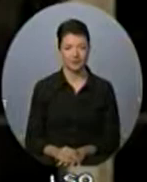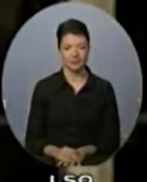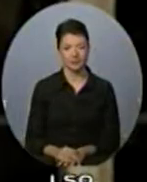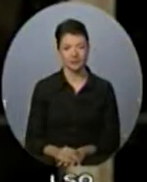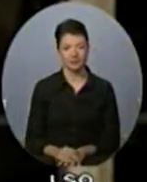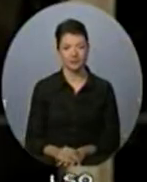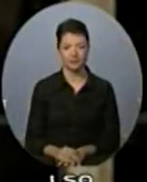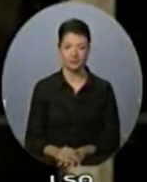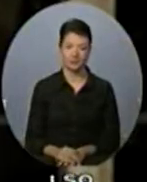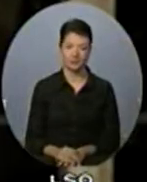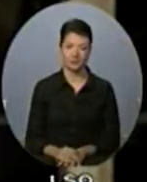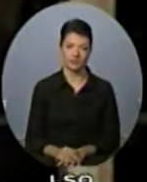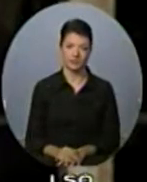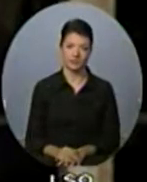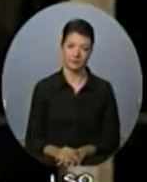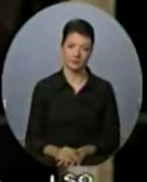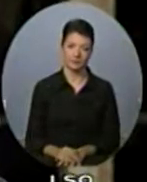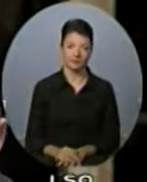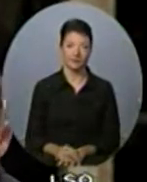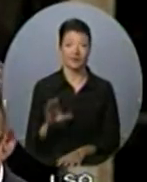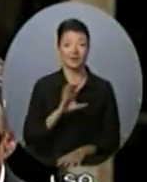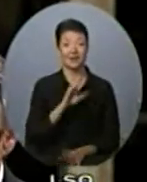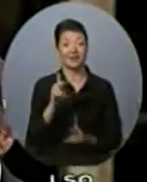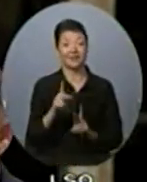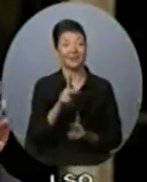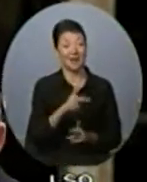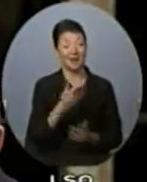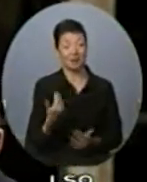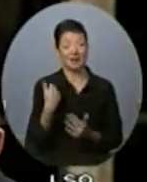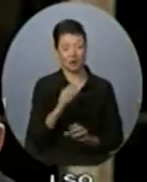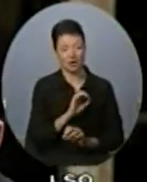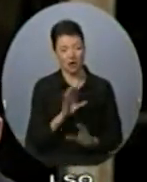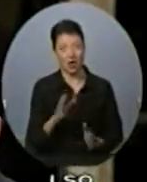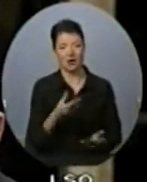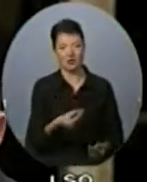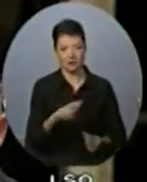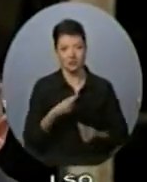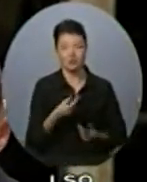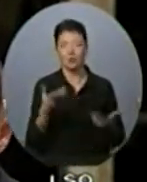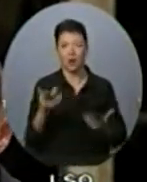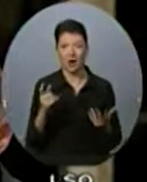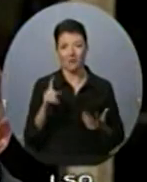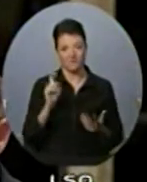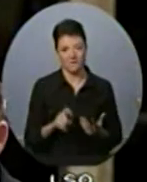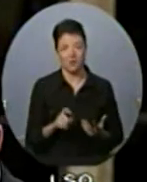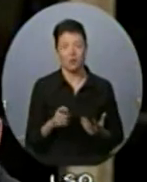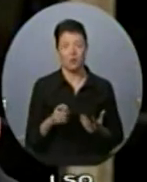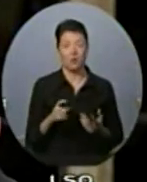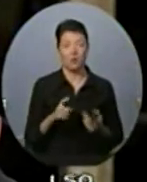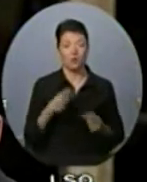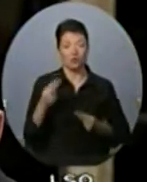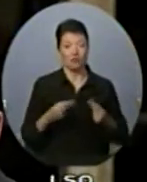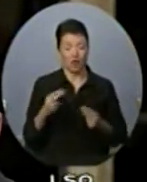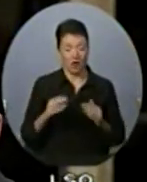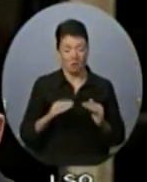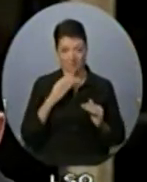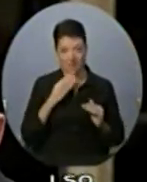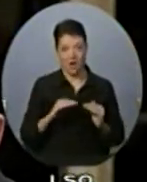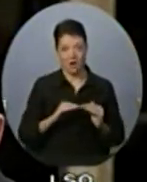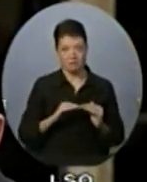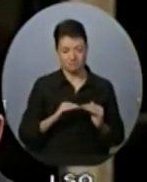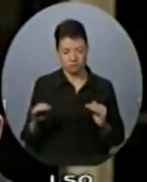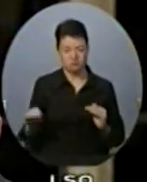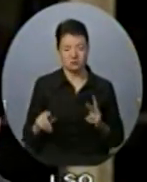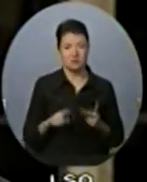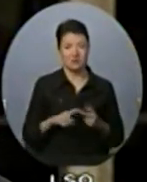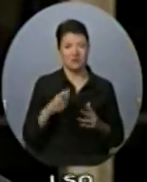by 2014-2015. ACOA has identified ways to make its internal services more efficient, for example, reducing